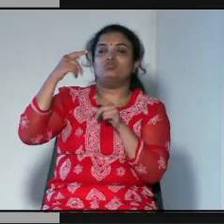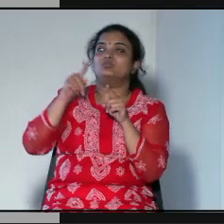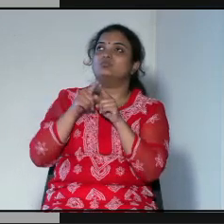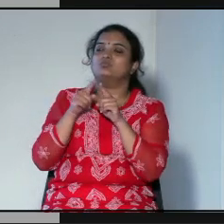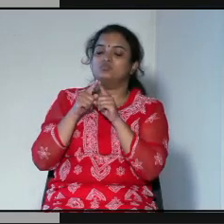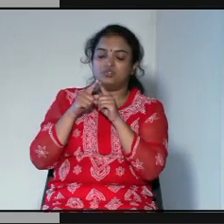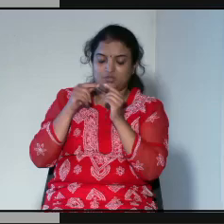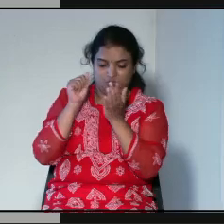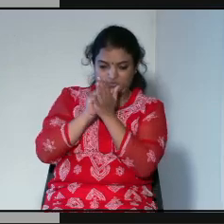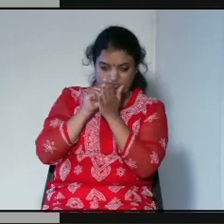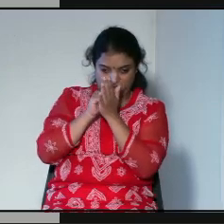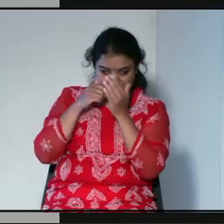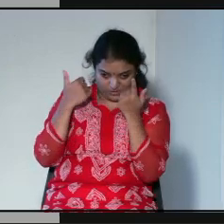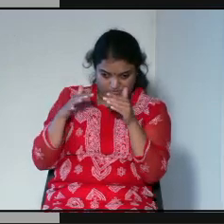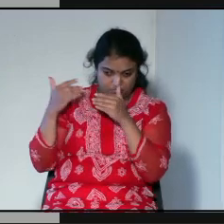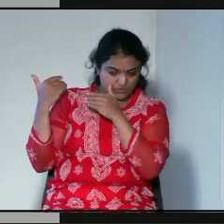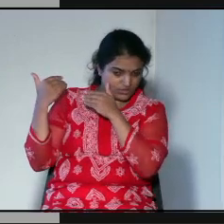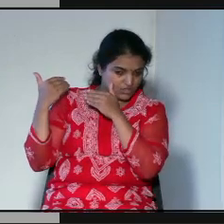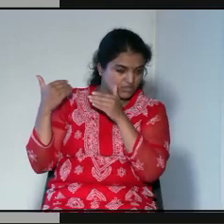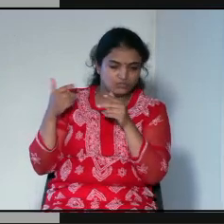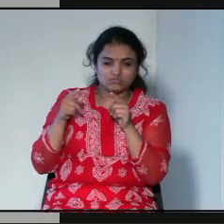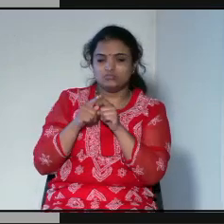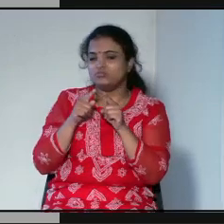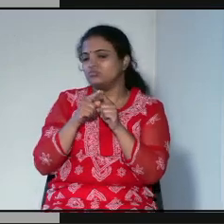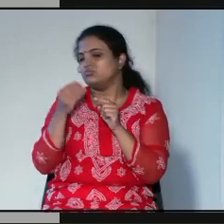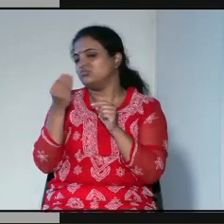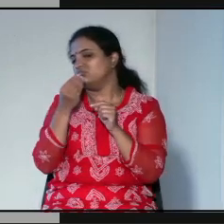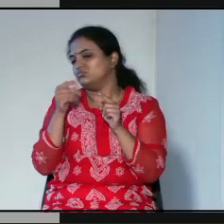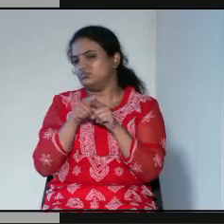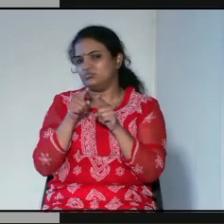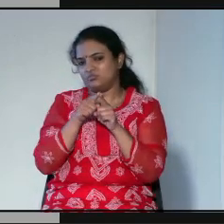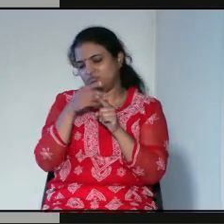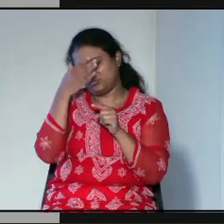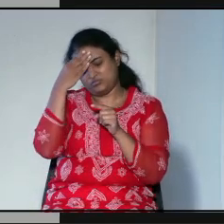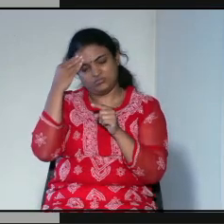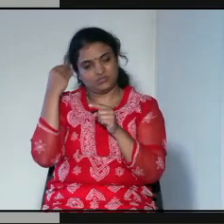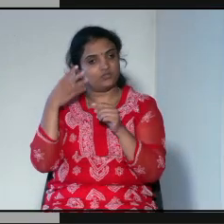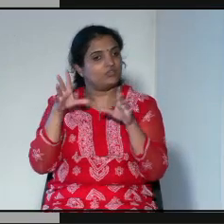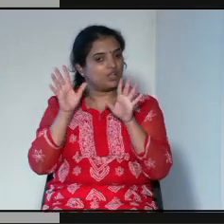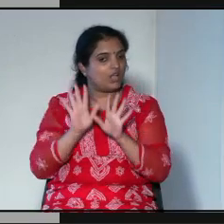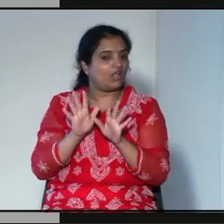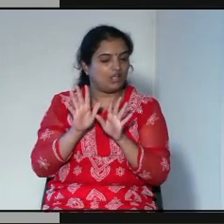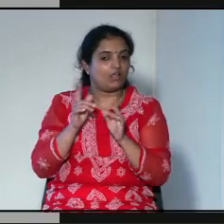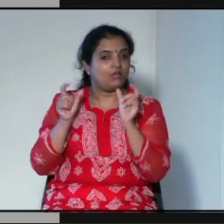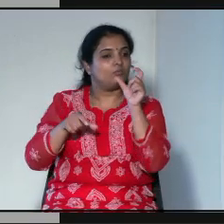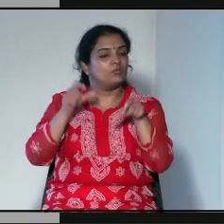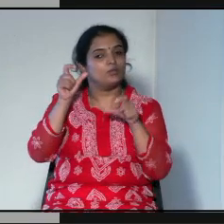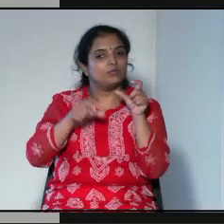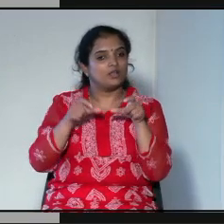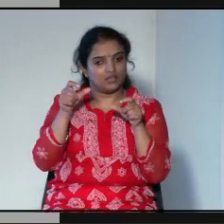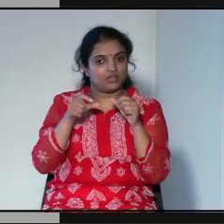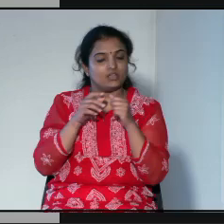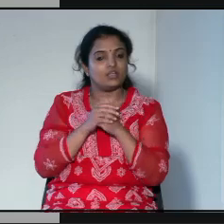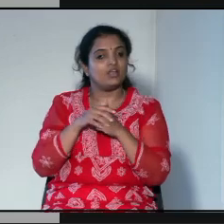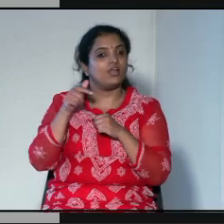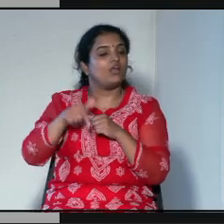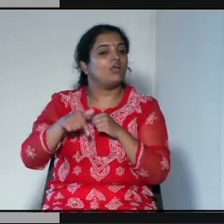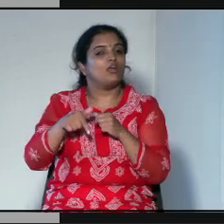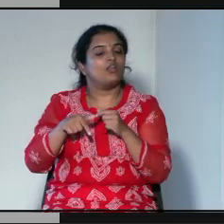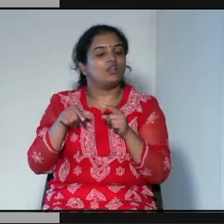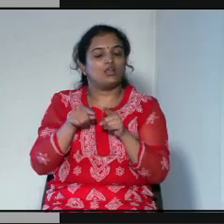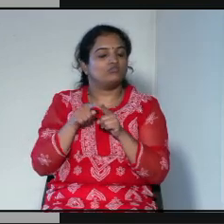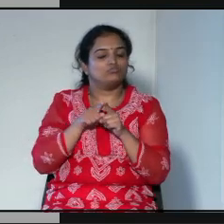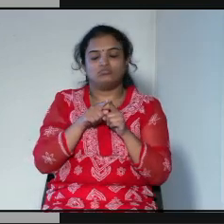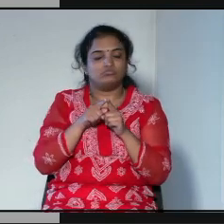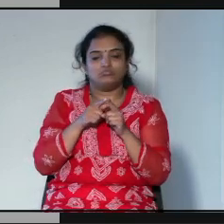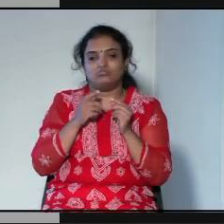Nirmal Bose's passing away, remains a forgotten masterwork in this field. The ASI has just republished it, but it was really out